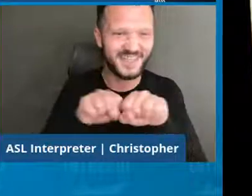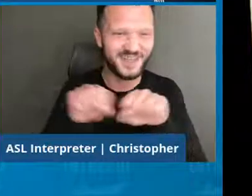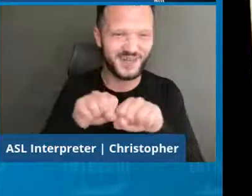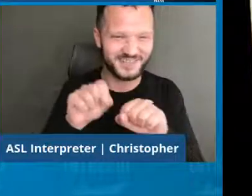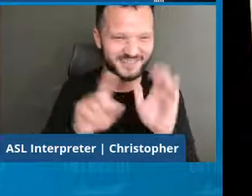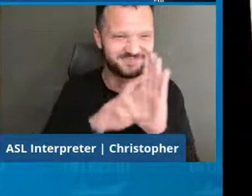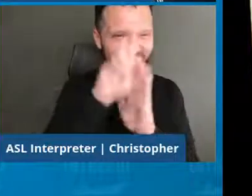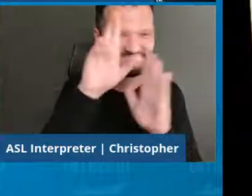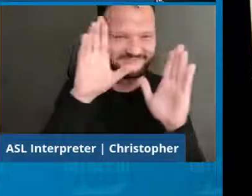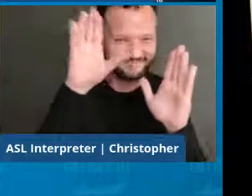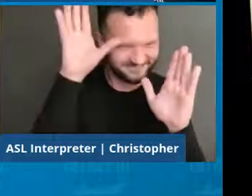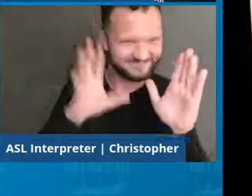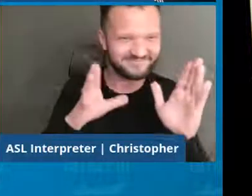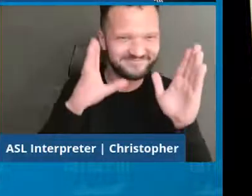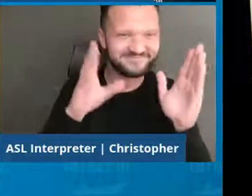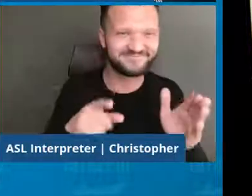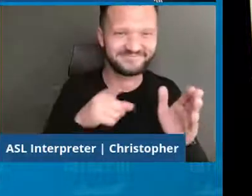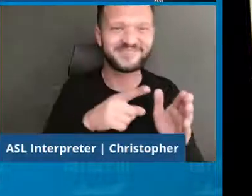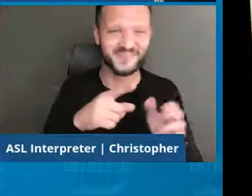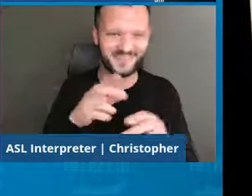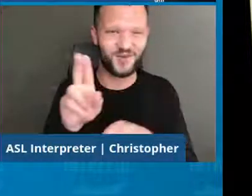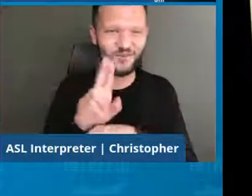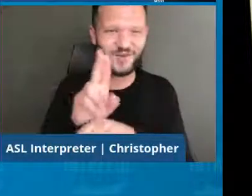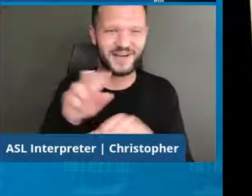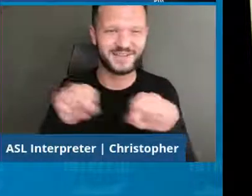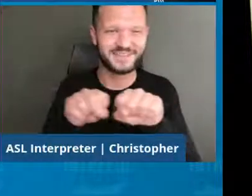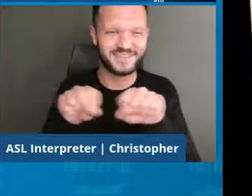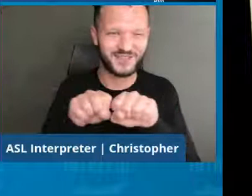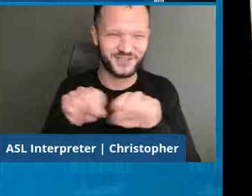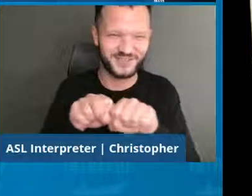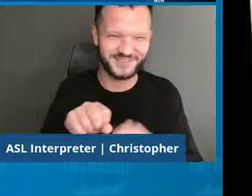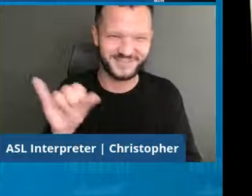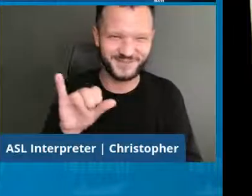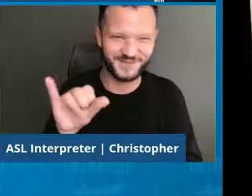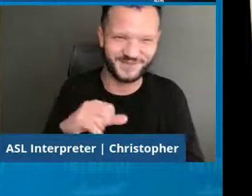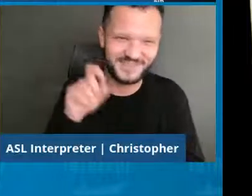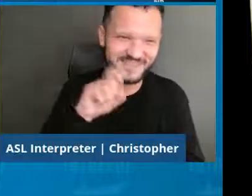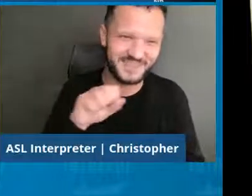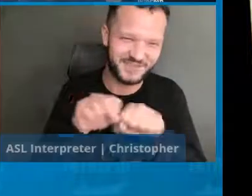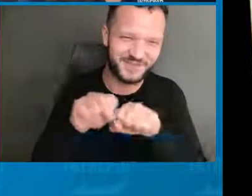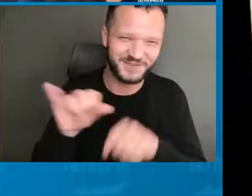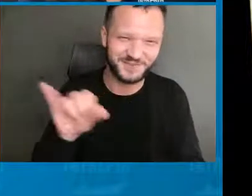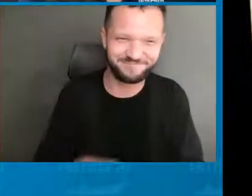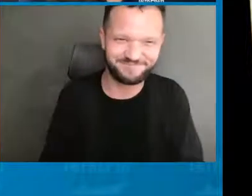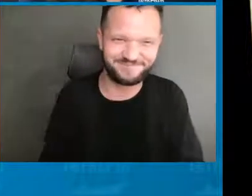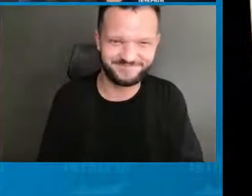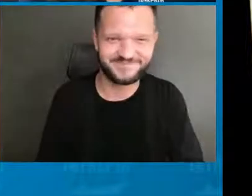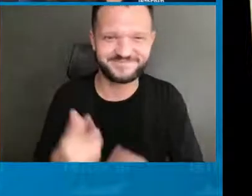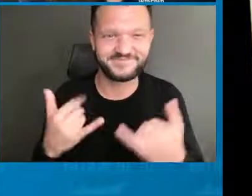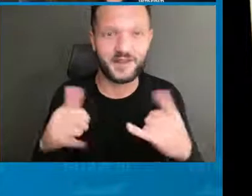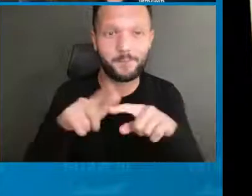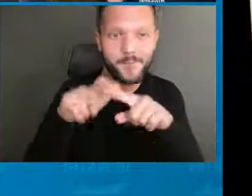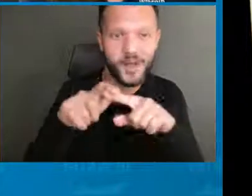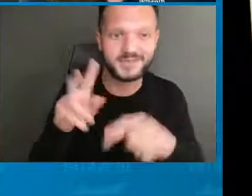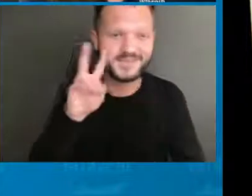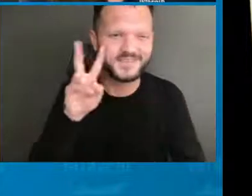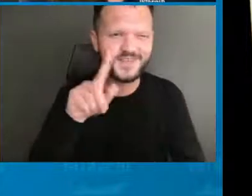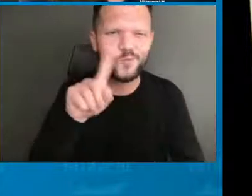about that? All right, so let's pause here and we will see what questions we've got.